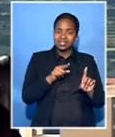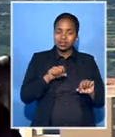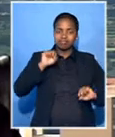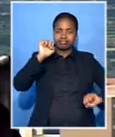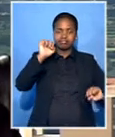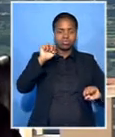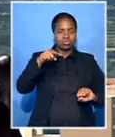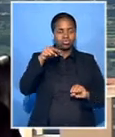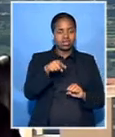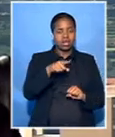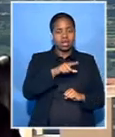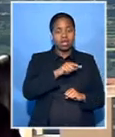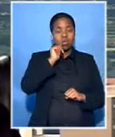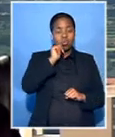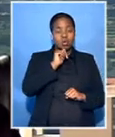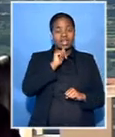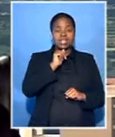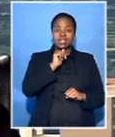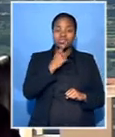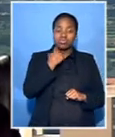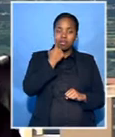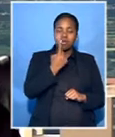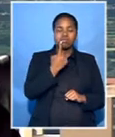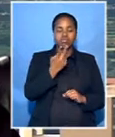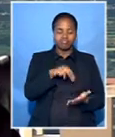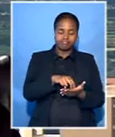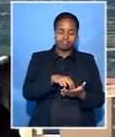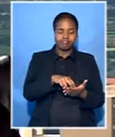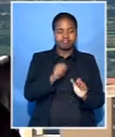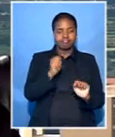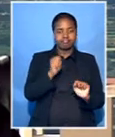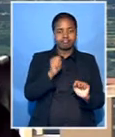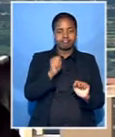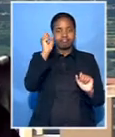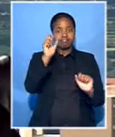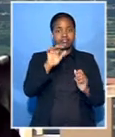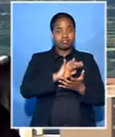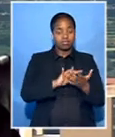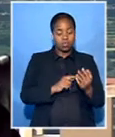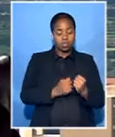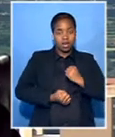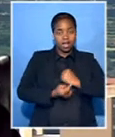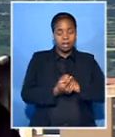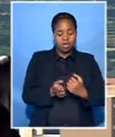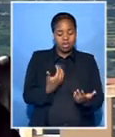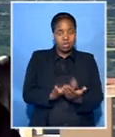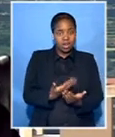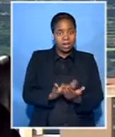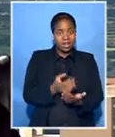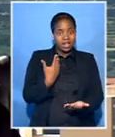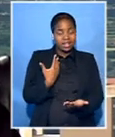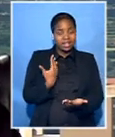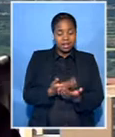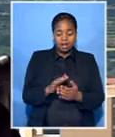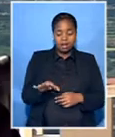here so that as he testifies starting tomorrow on the affordability report as well